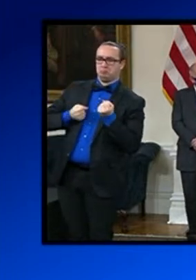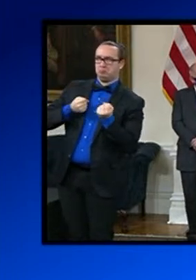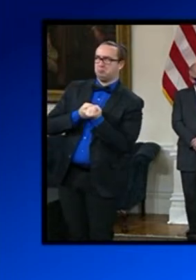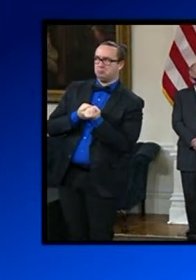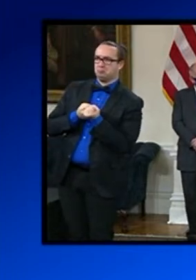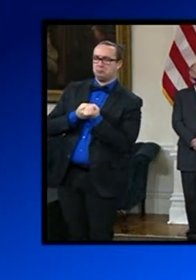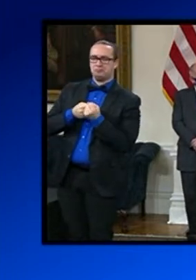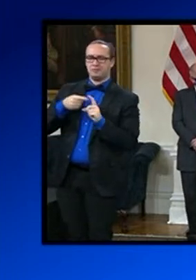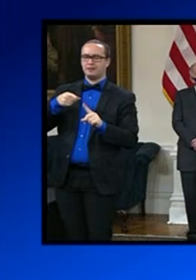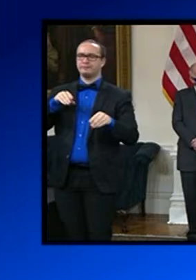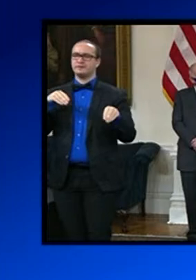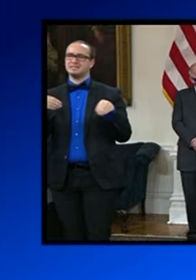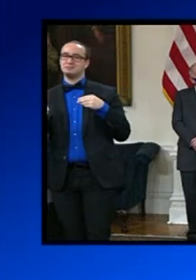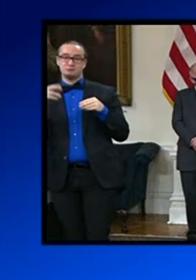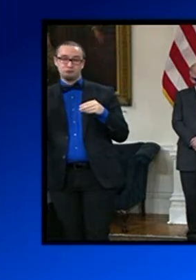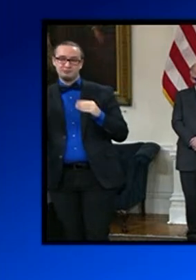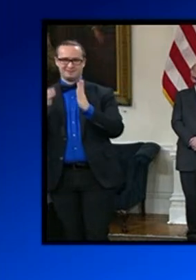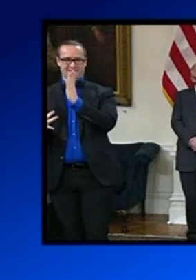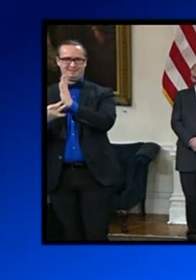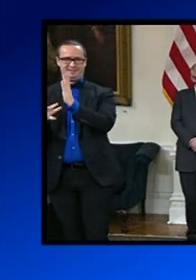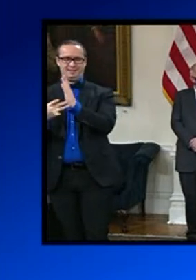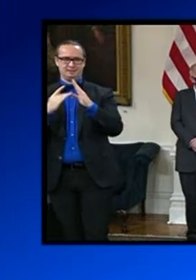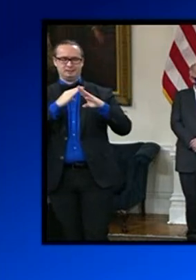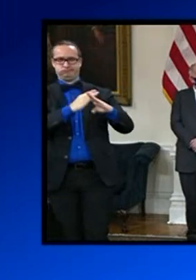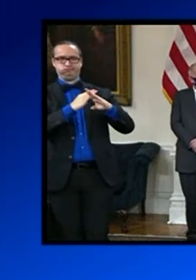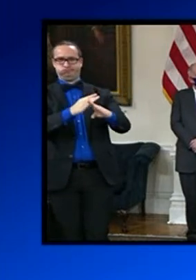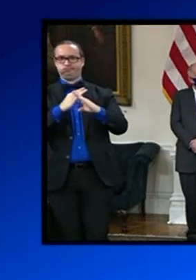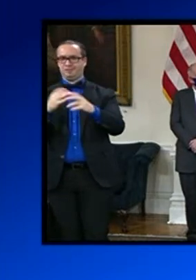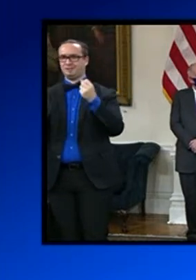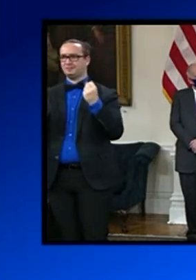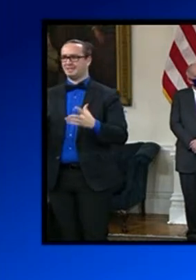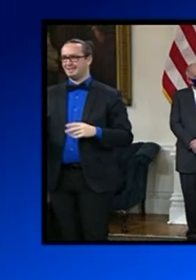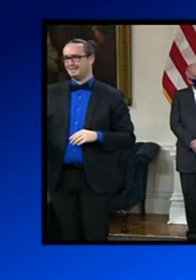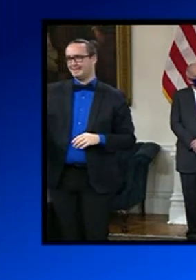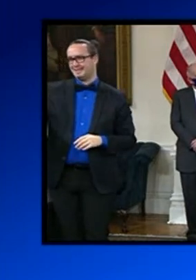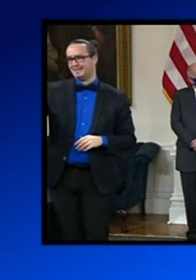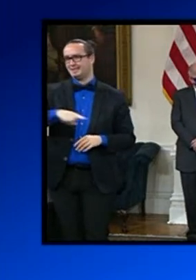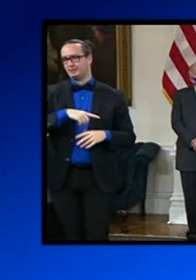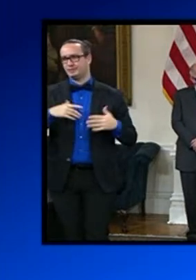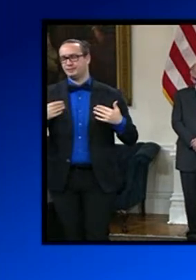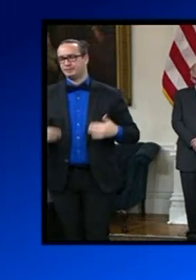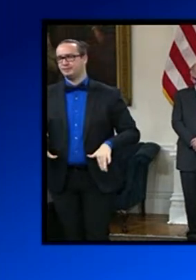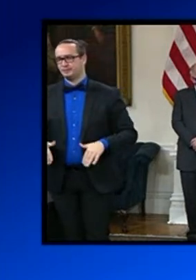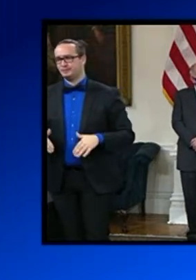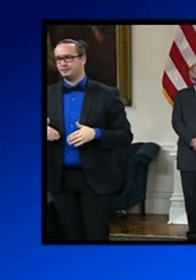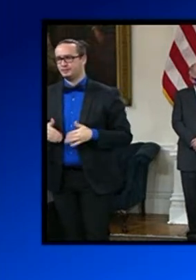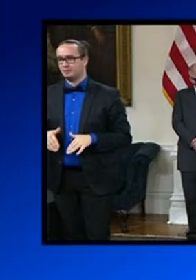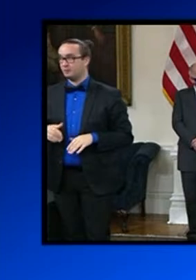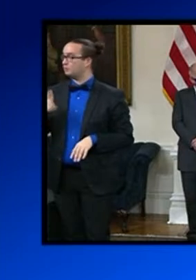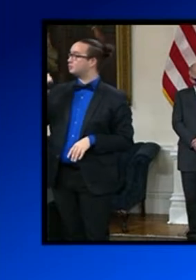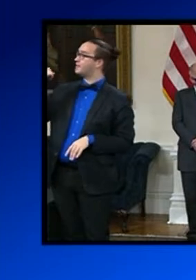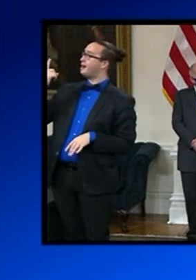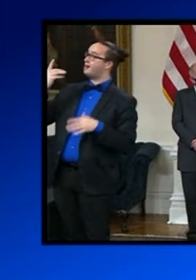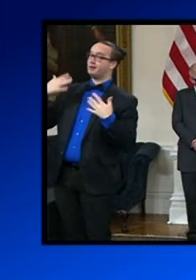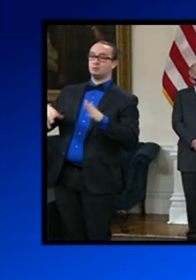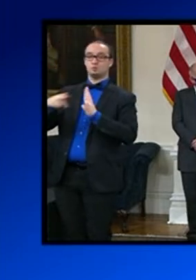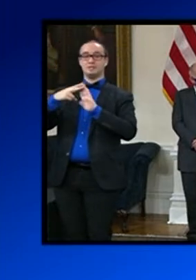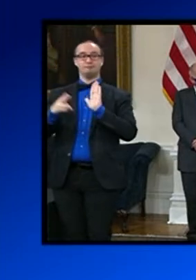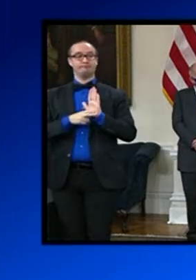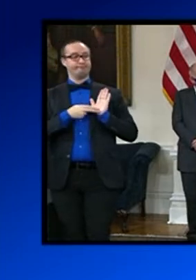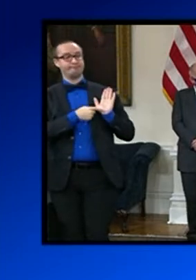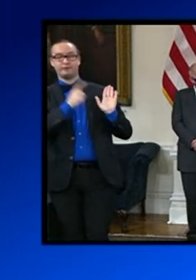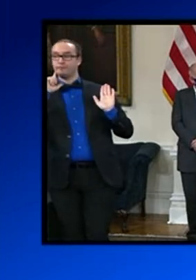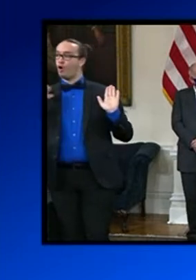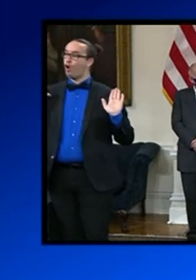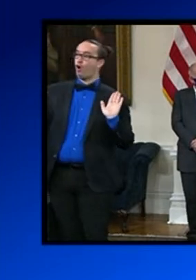not a one-size-fits-all, and that is why the assessment is so important. Again, meeting people where they are and addressing the needs of the